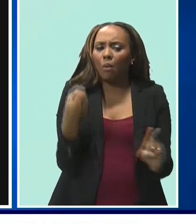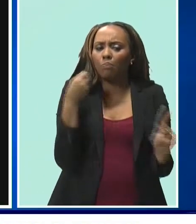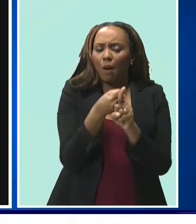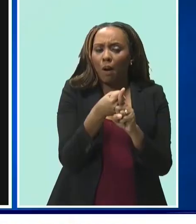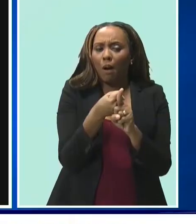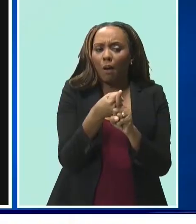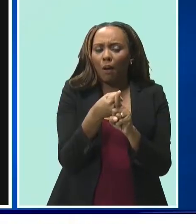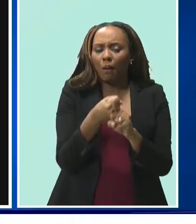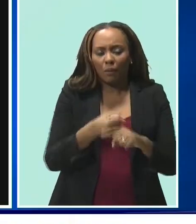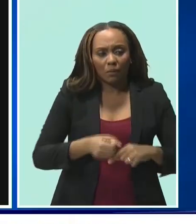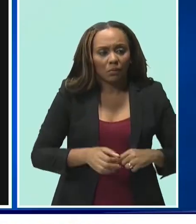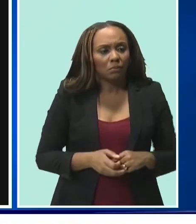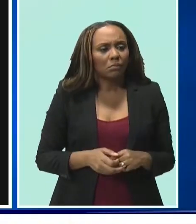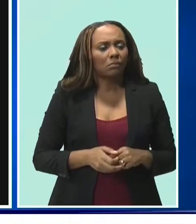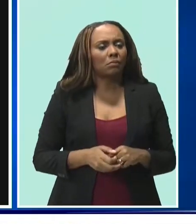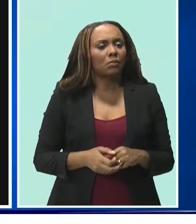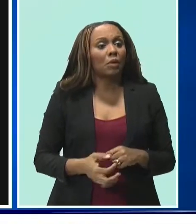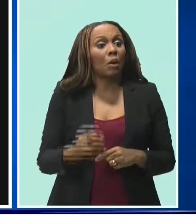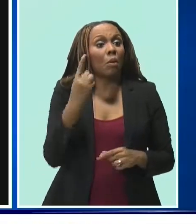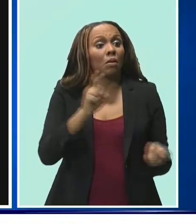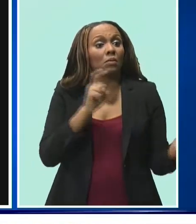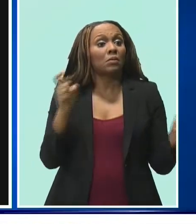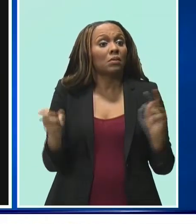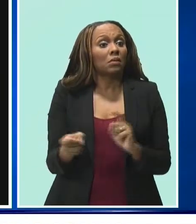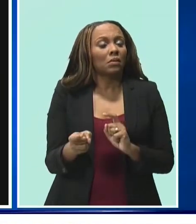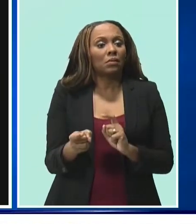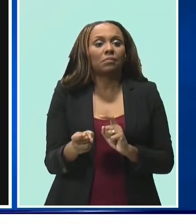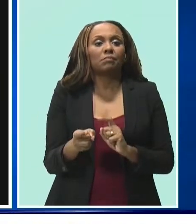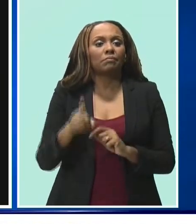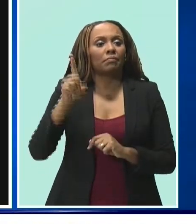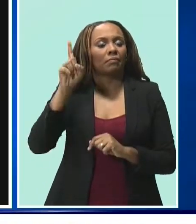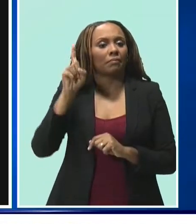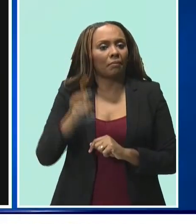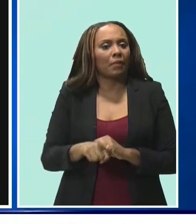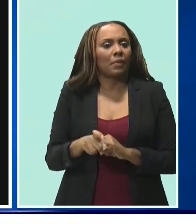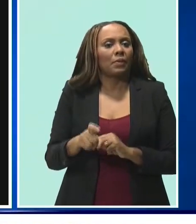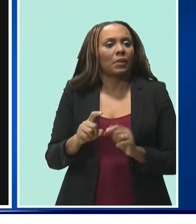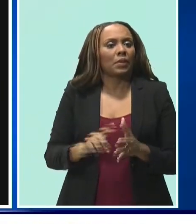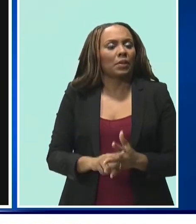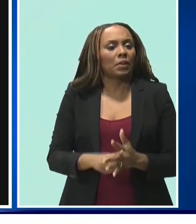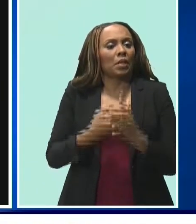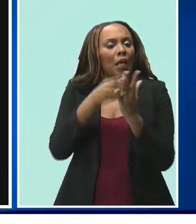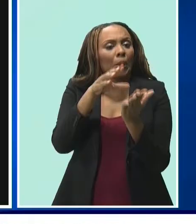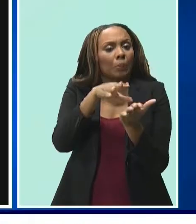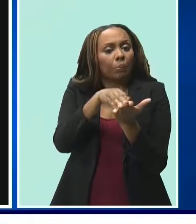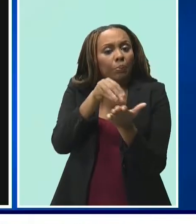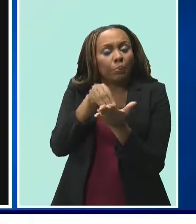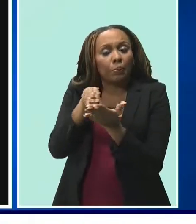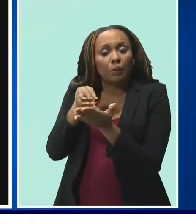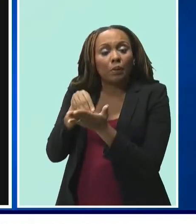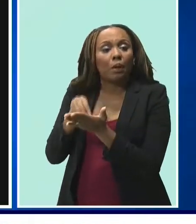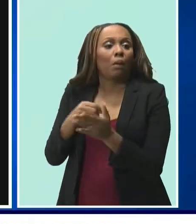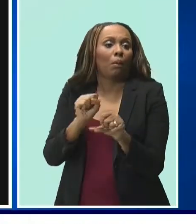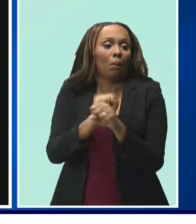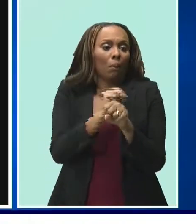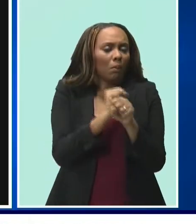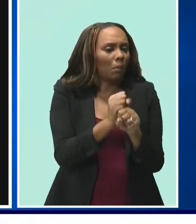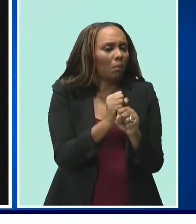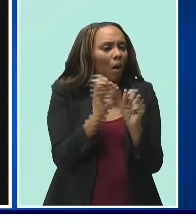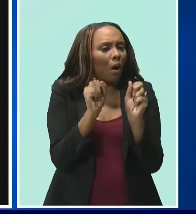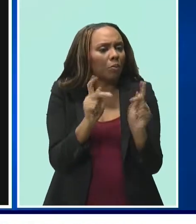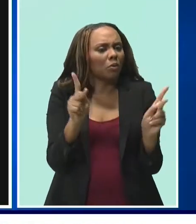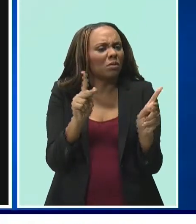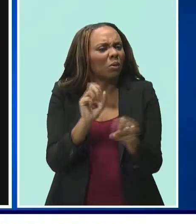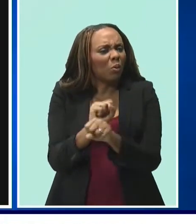coming up is that everybody has to be ready to start new work opportunities, and